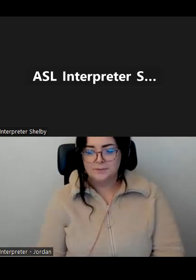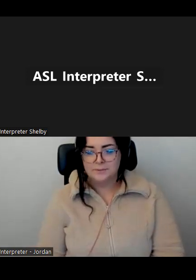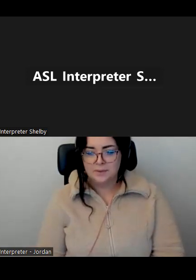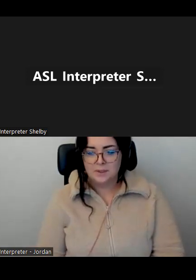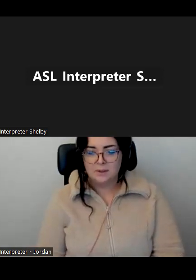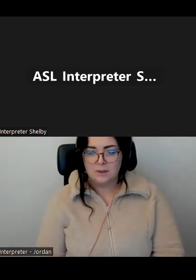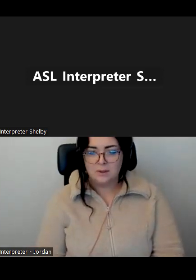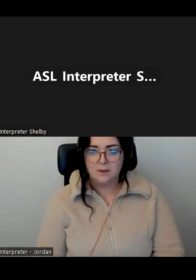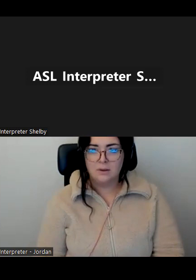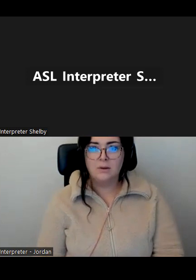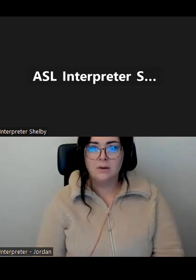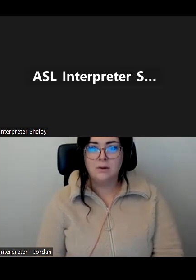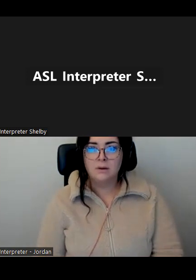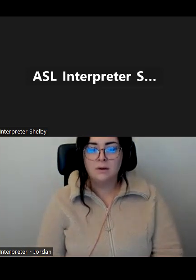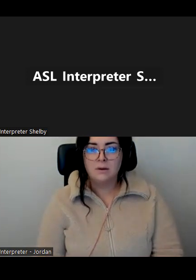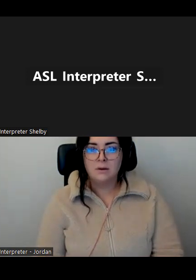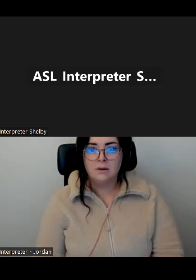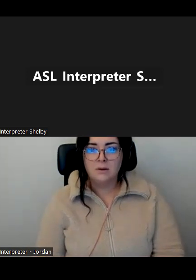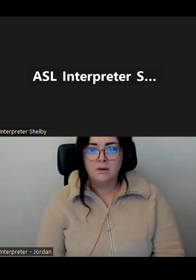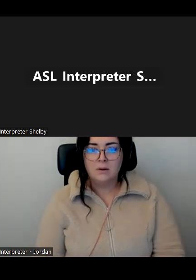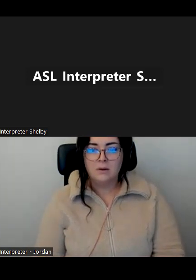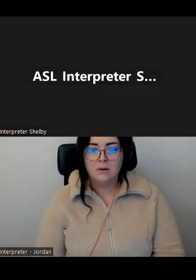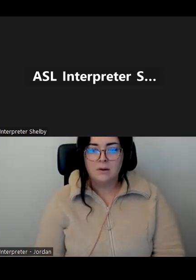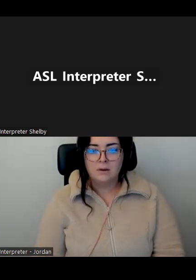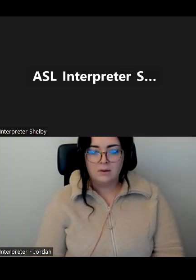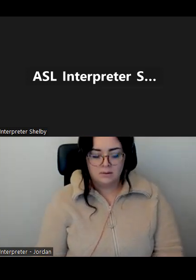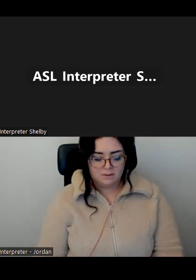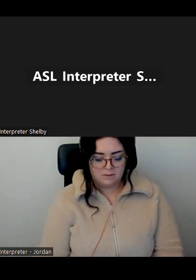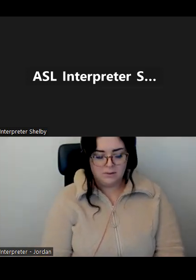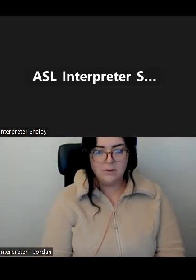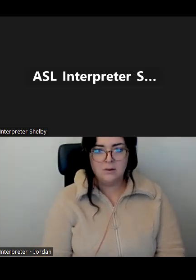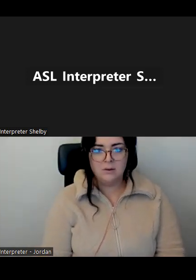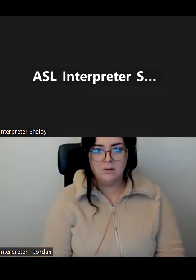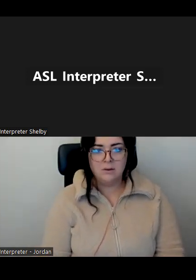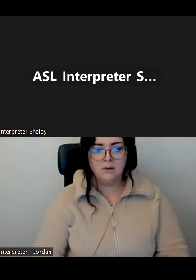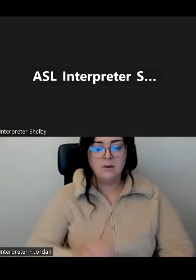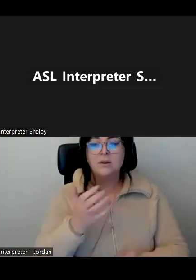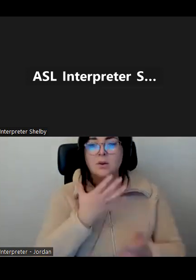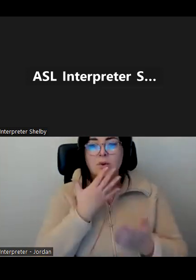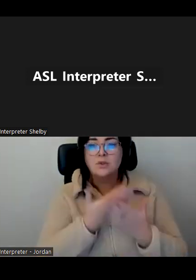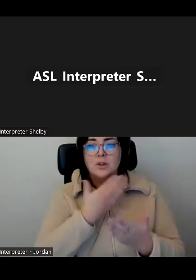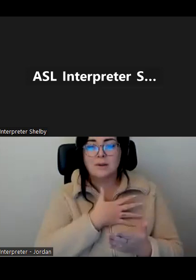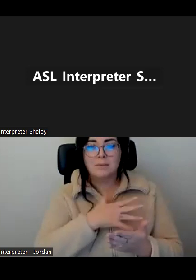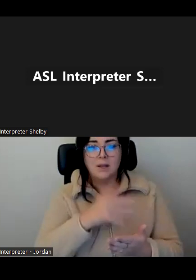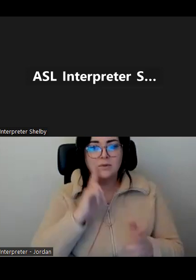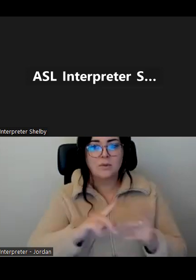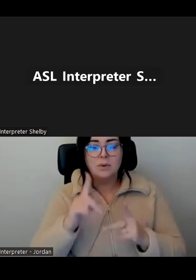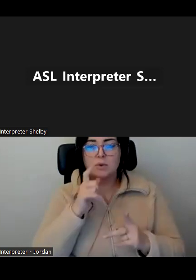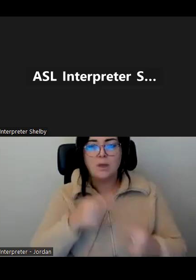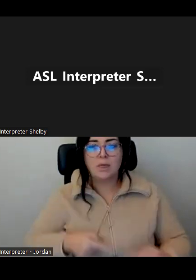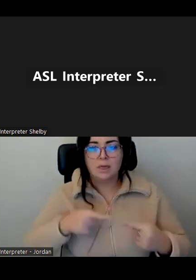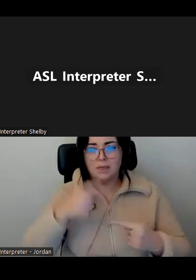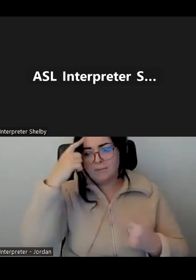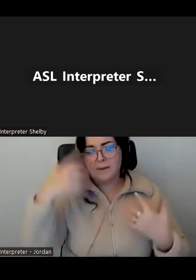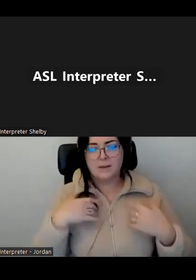I can really have compassion and empathy for people who are struggling with mental health and addiction concerns, understanding kind